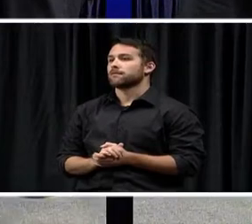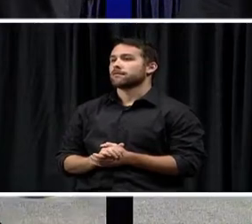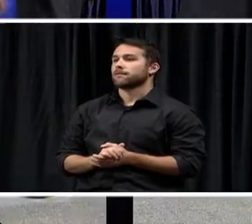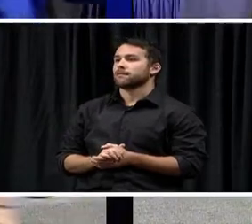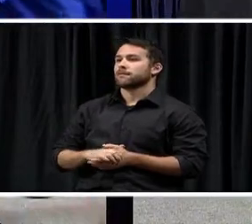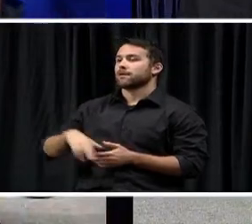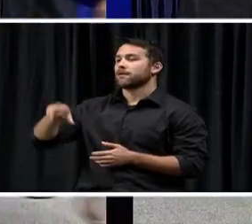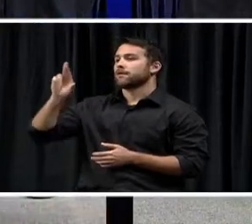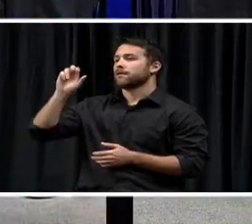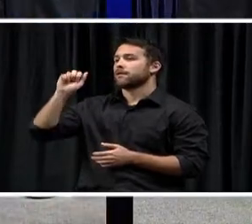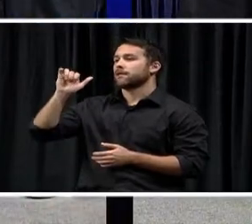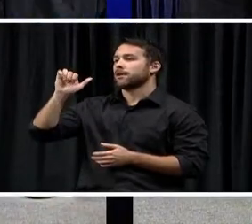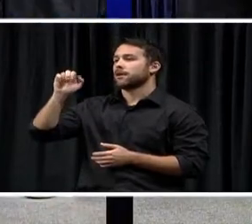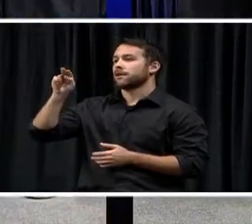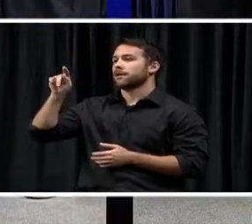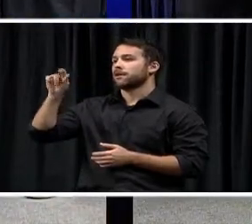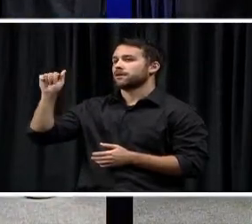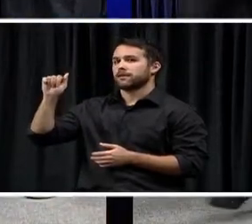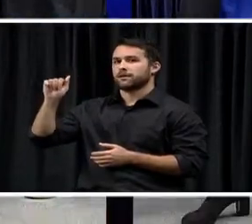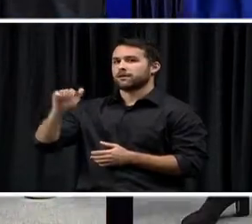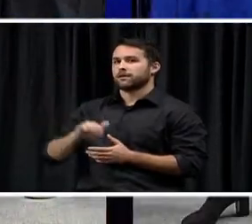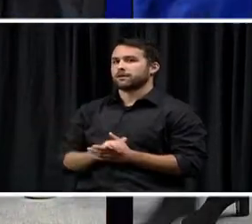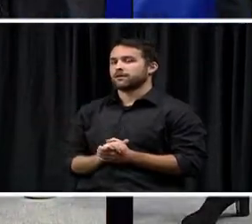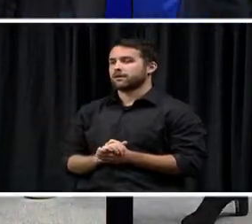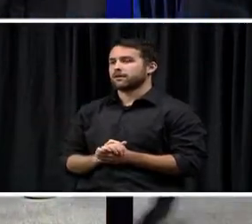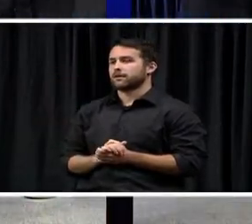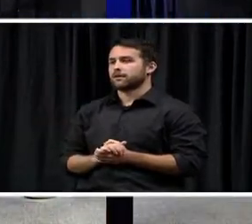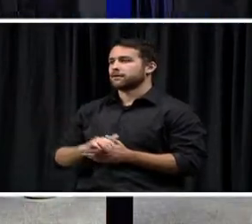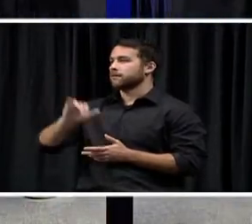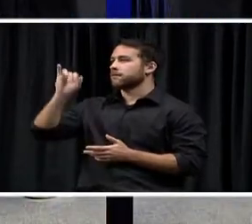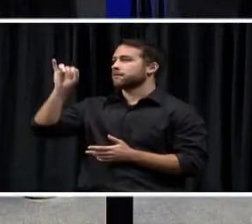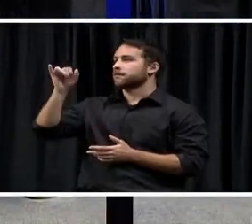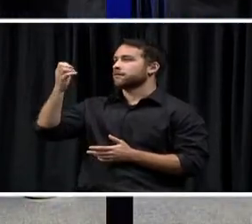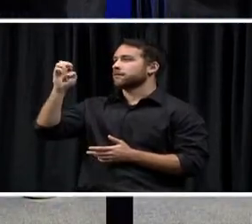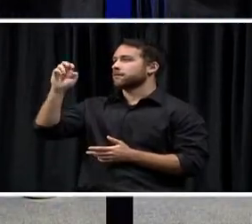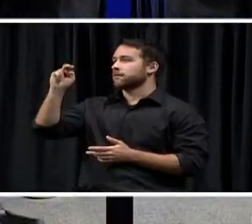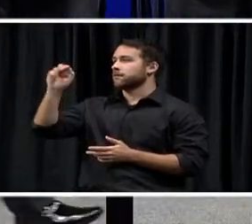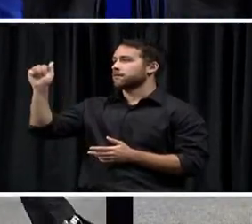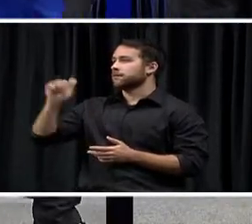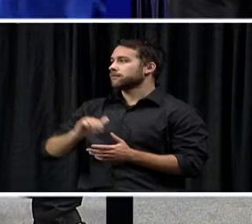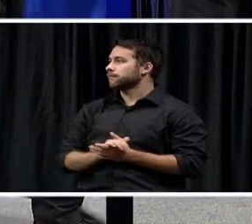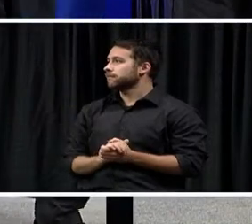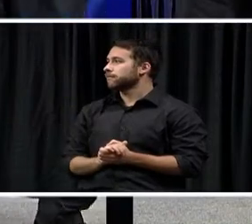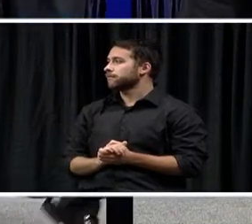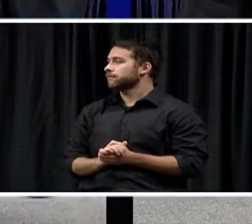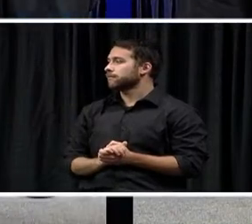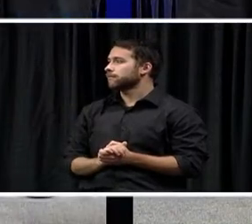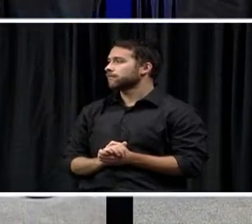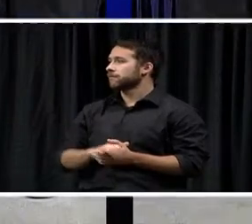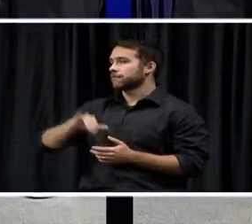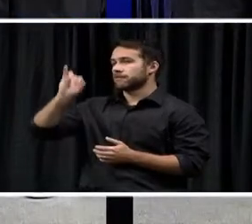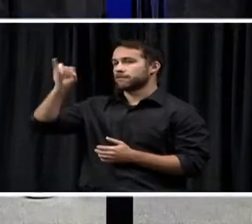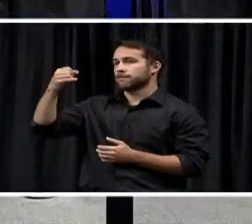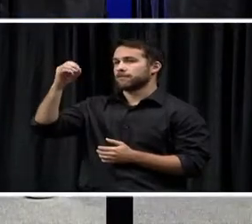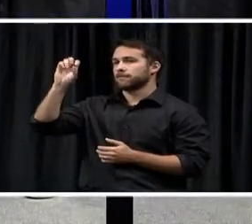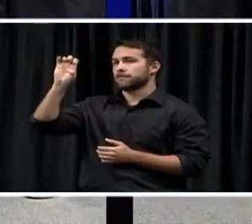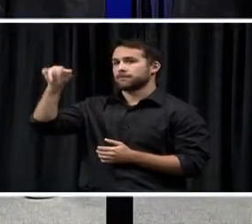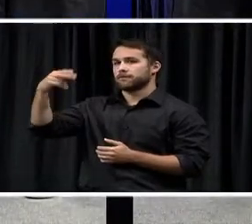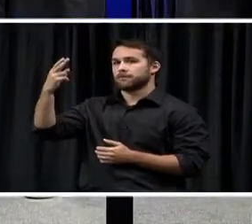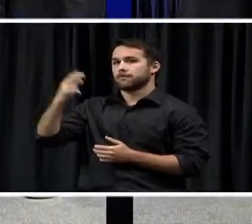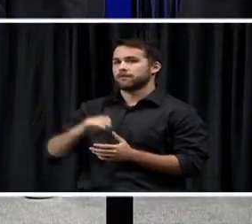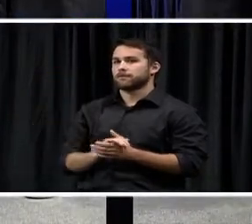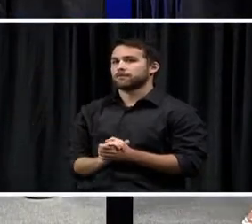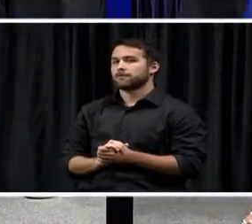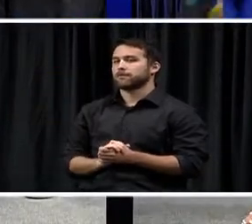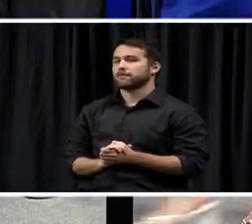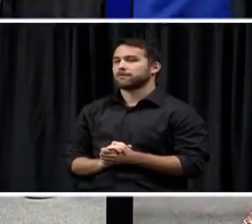Rayonte Jay Sean White. Jenna Yasmin Whaley. Joseph Tyler